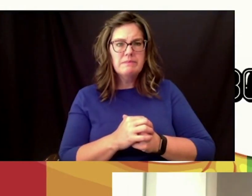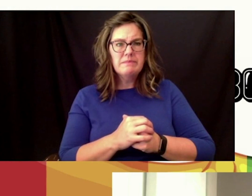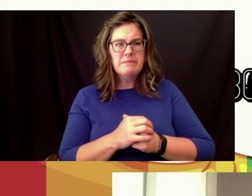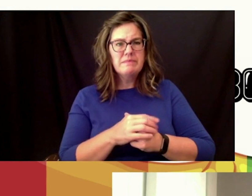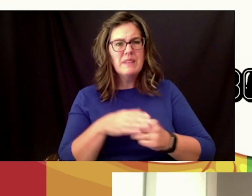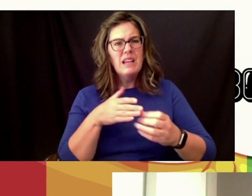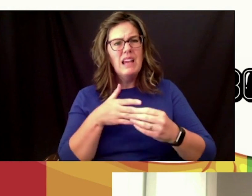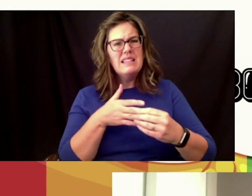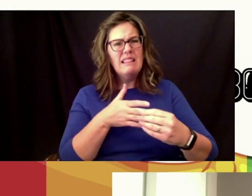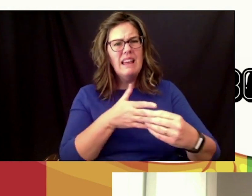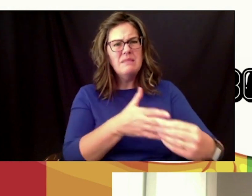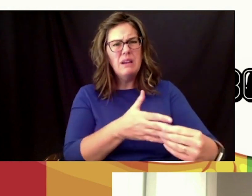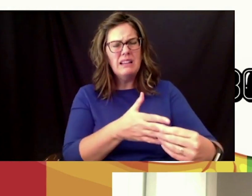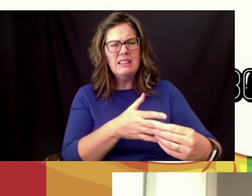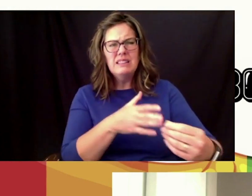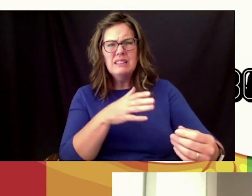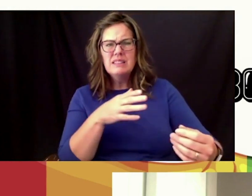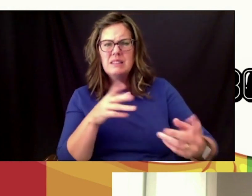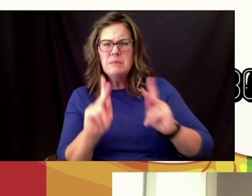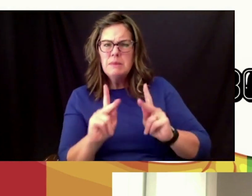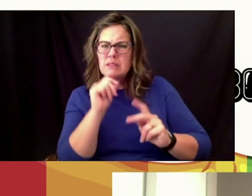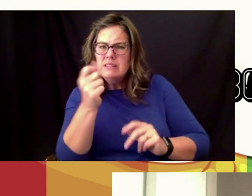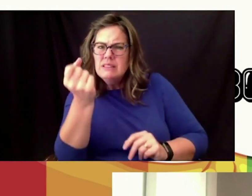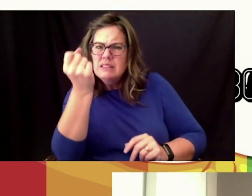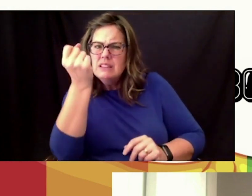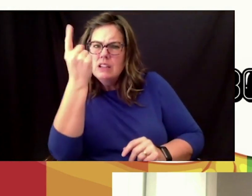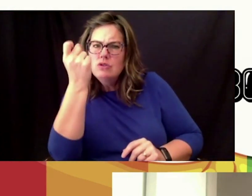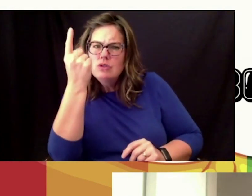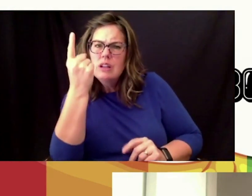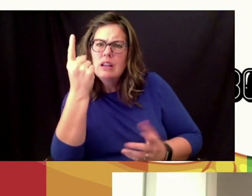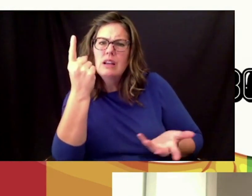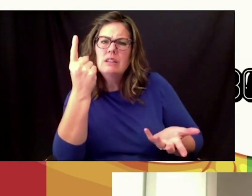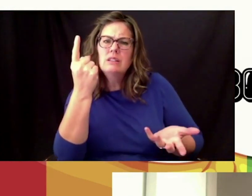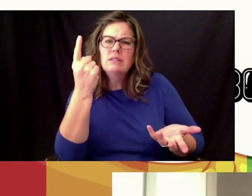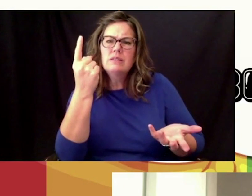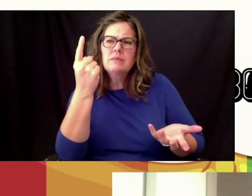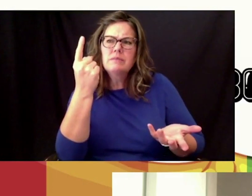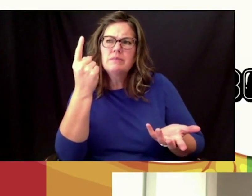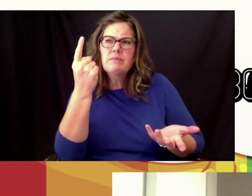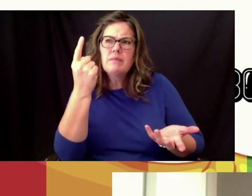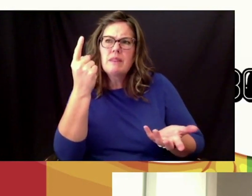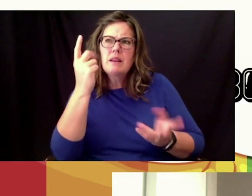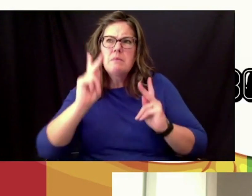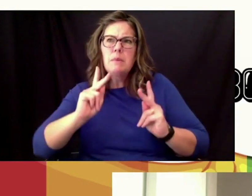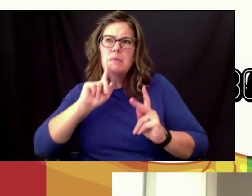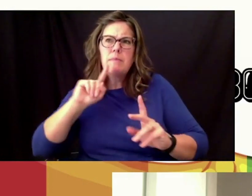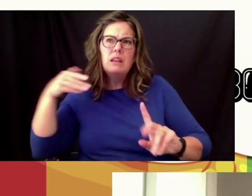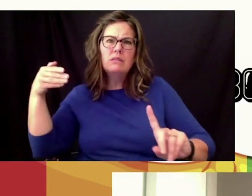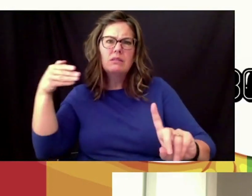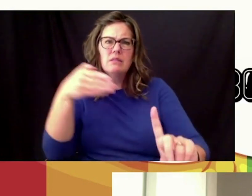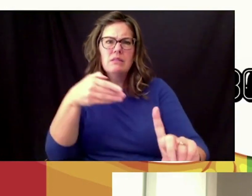erroneous beliefs about the people that the microaggressions is targeted